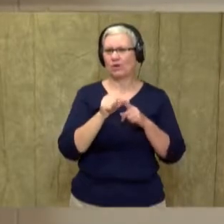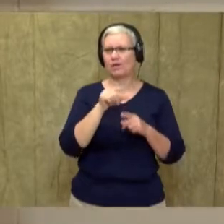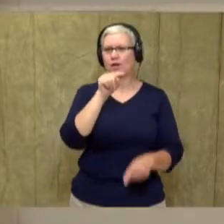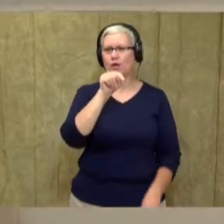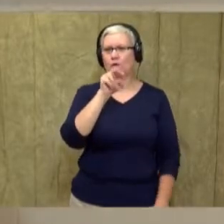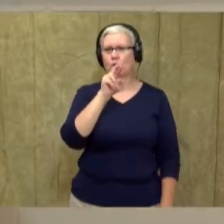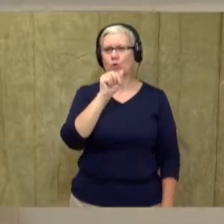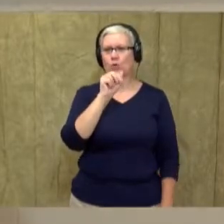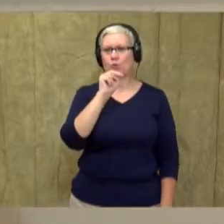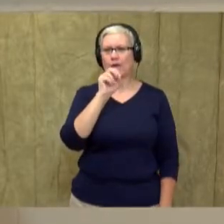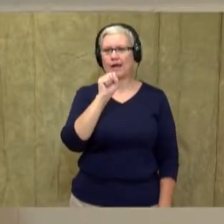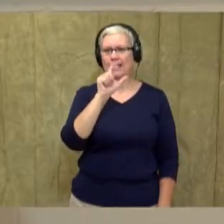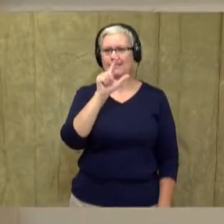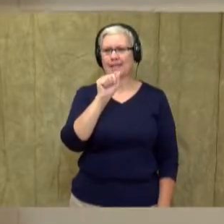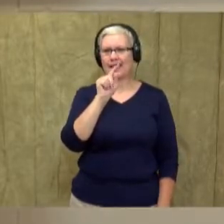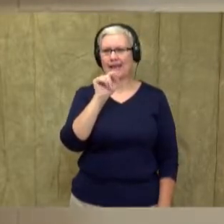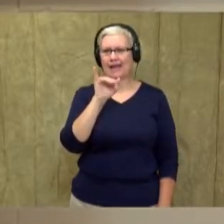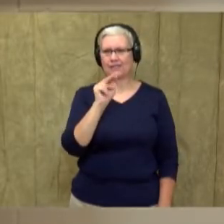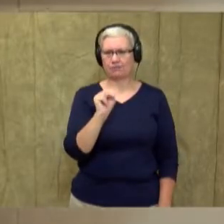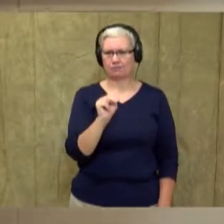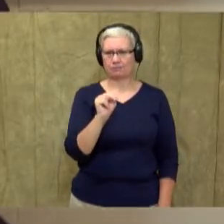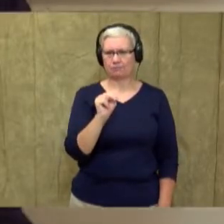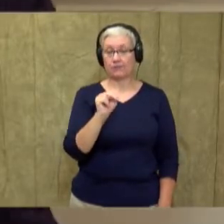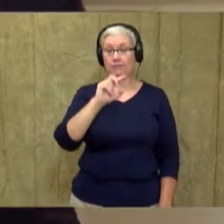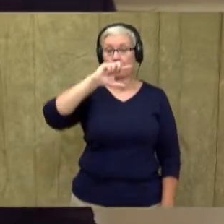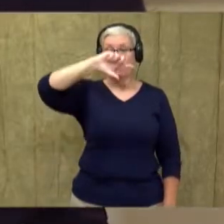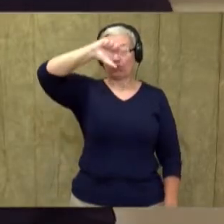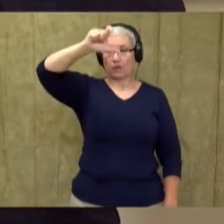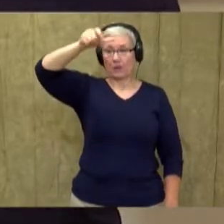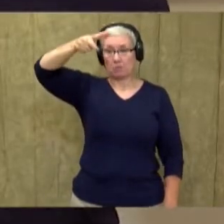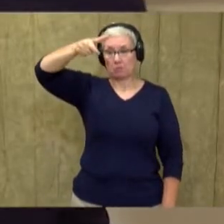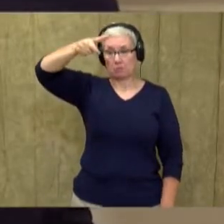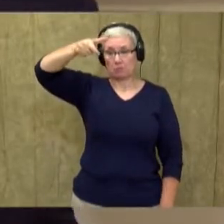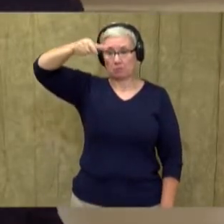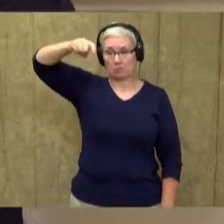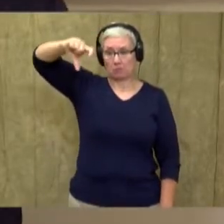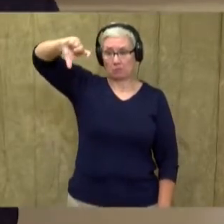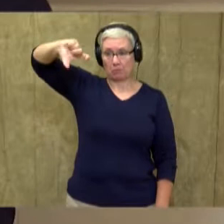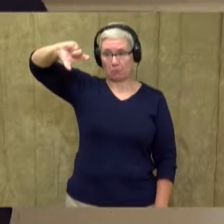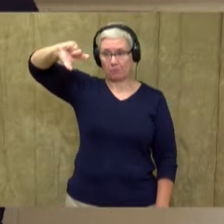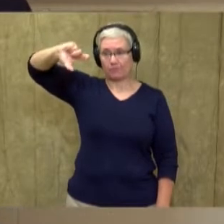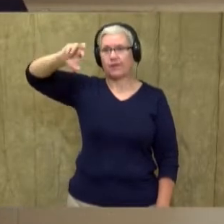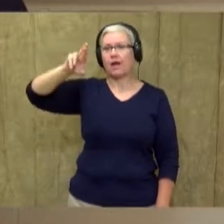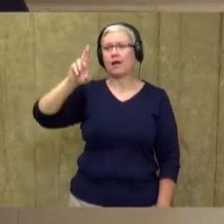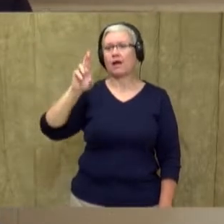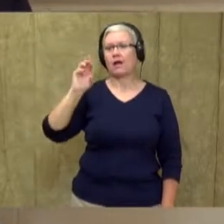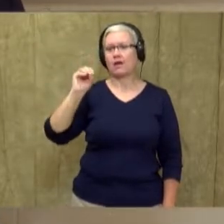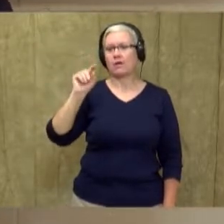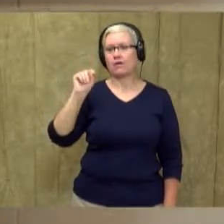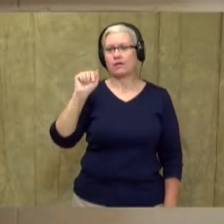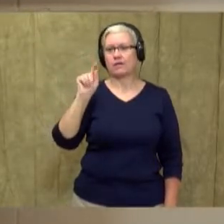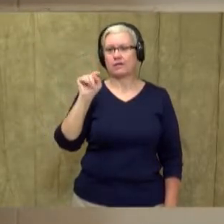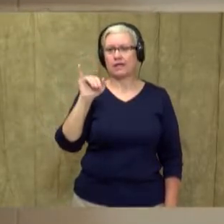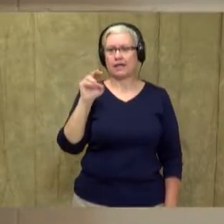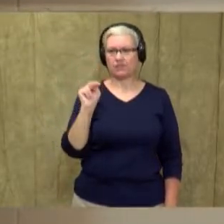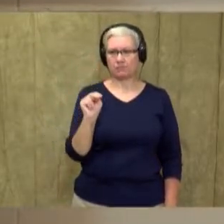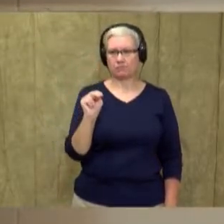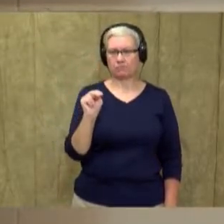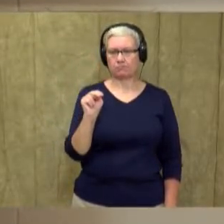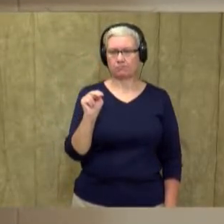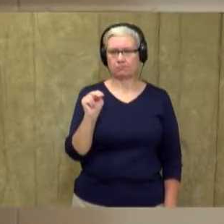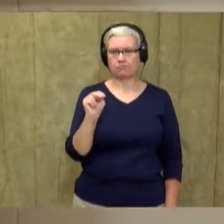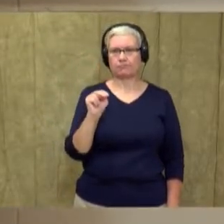turning objects, like we are in 2 to 3, 3 to 4, and 4 to 5, those are rotations. And then when I try and